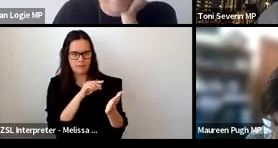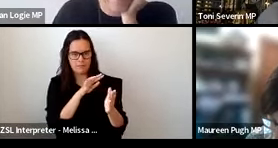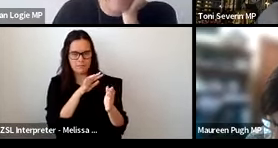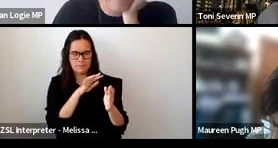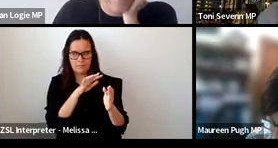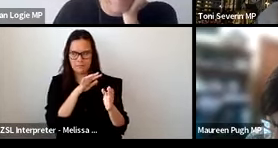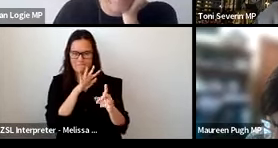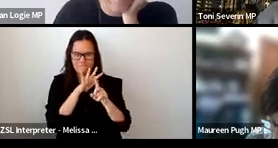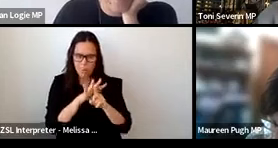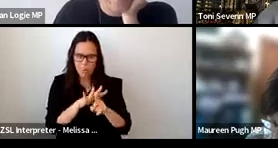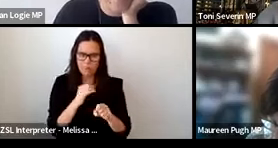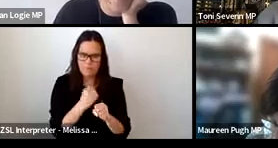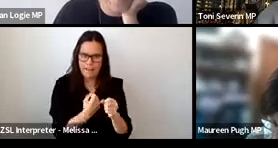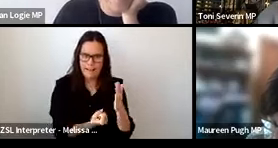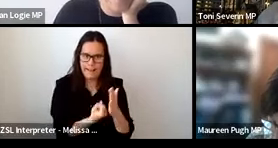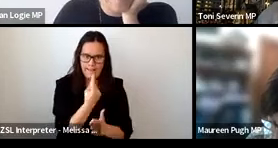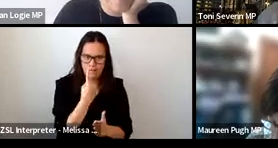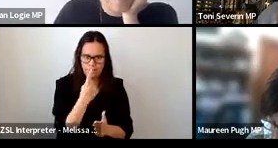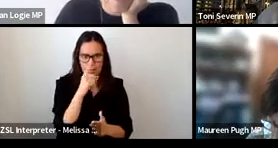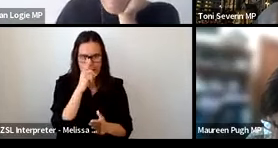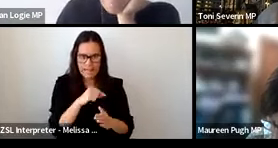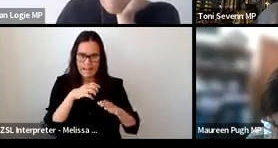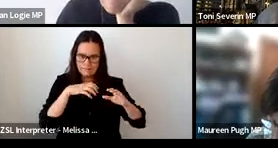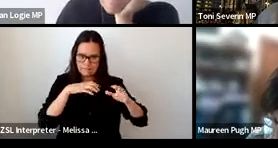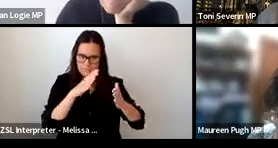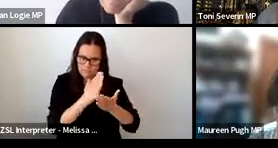do that. Now,